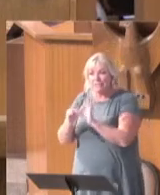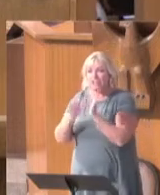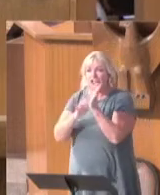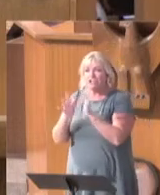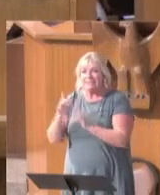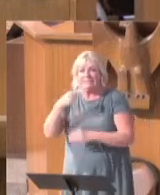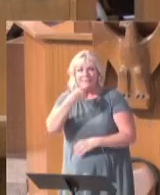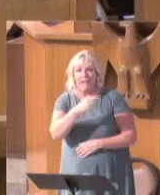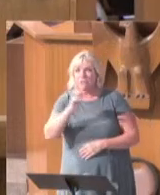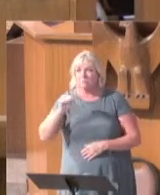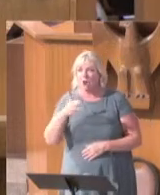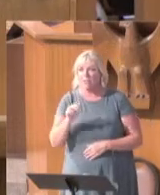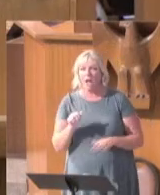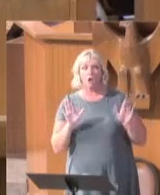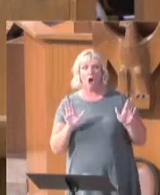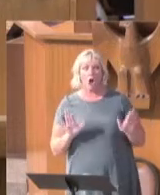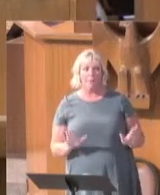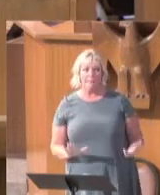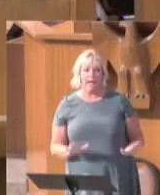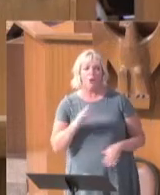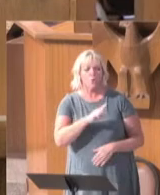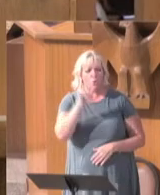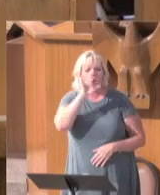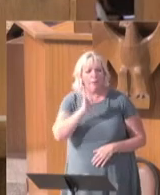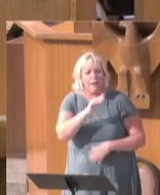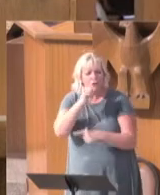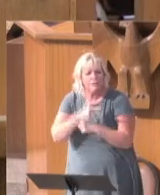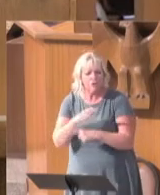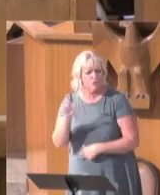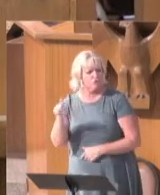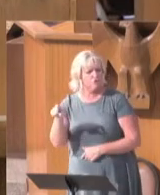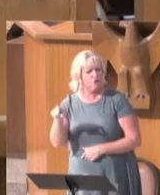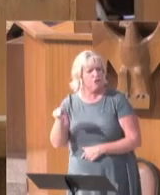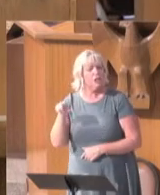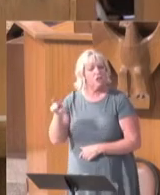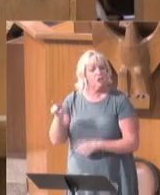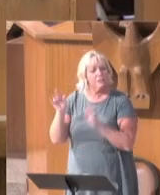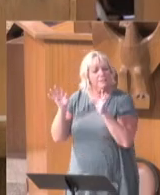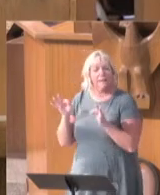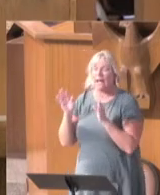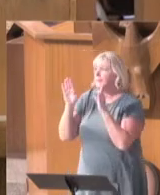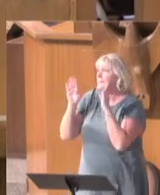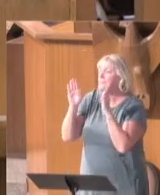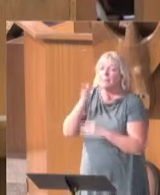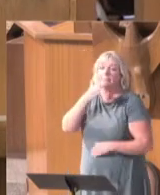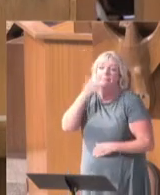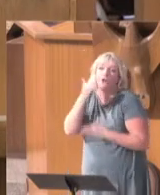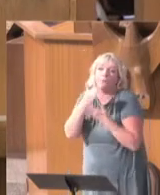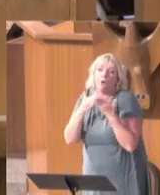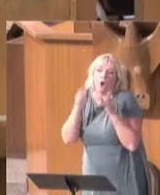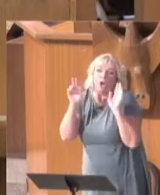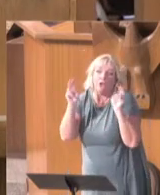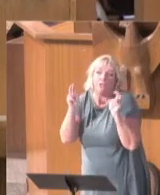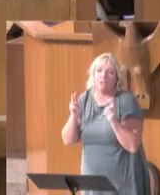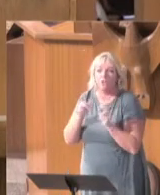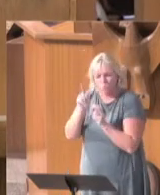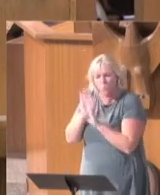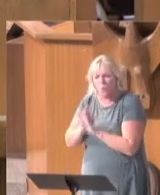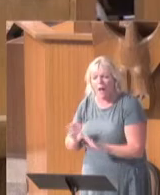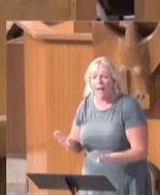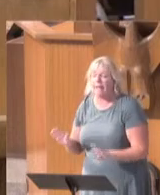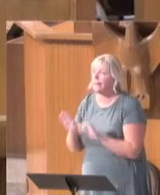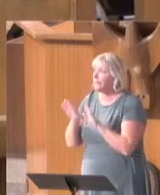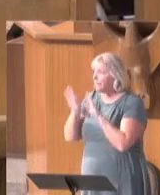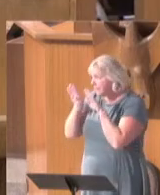to calm down and be more like Mary, her sister, who has chosen, quote, the better part, sitting quietly at